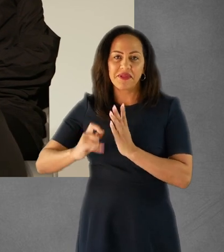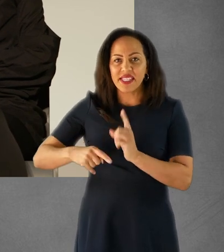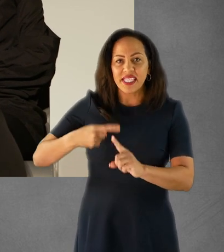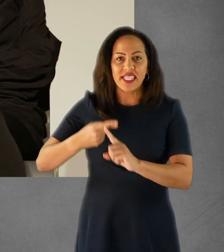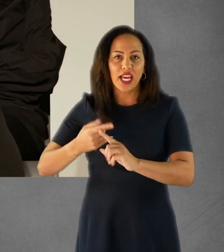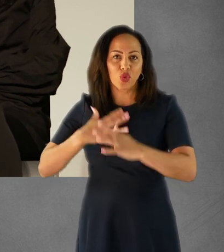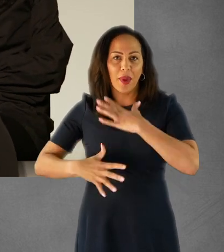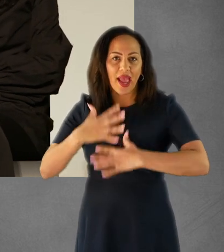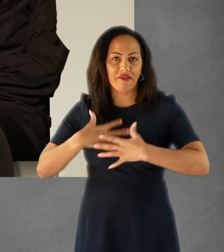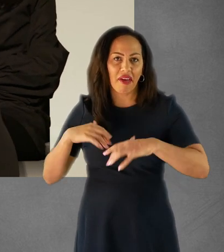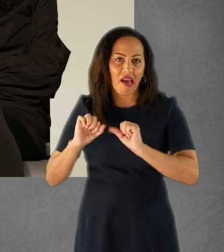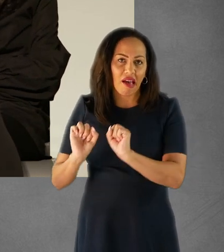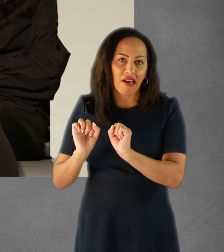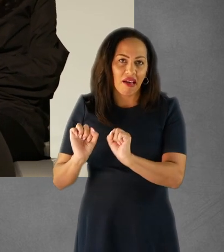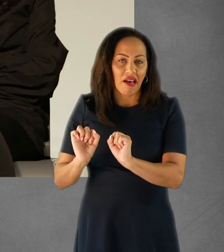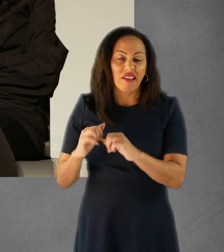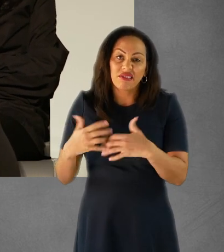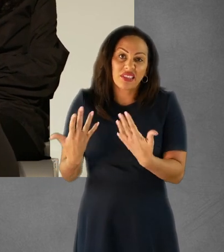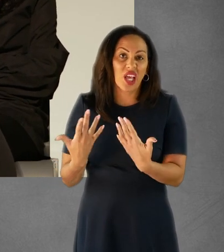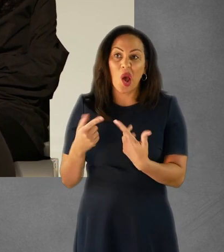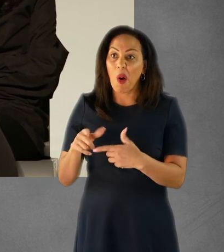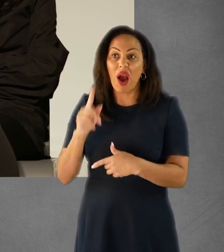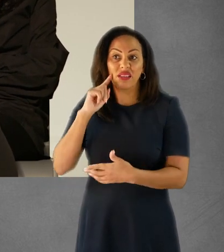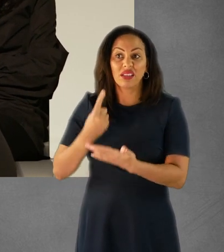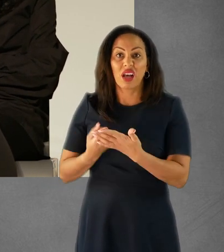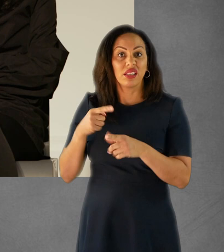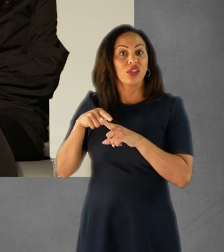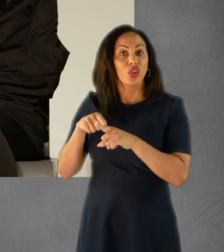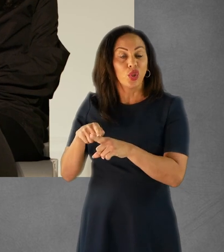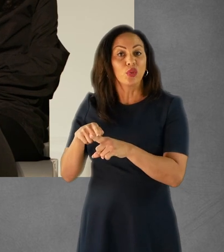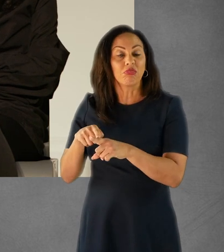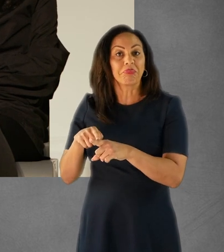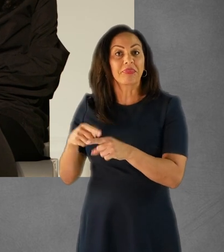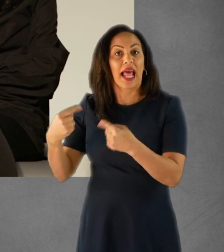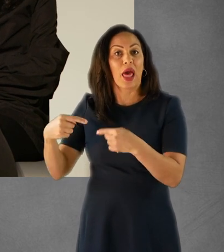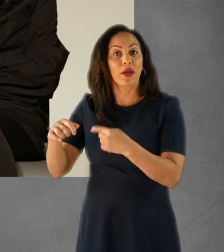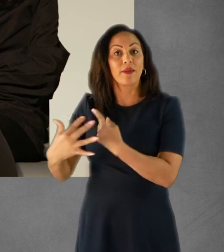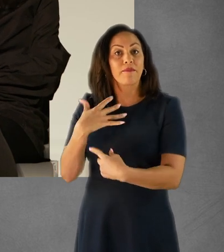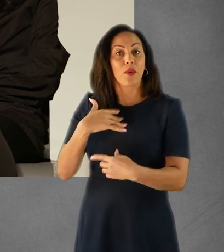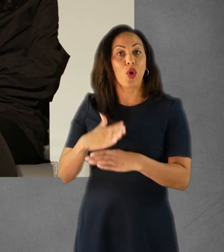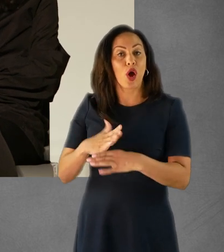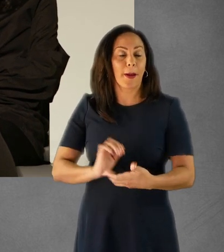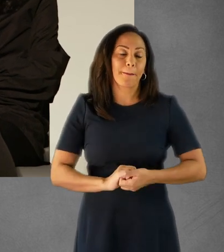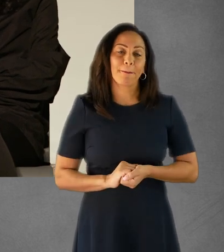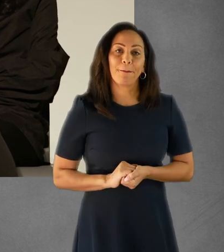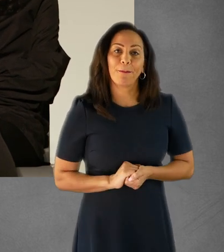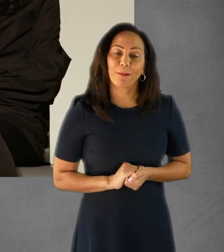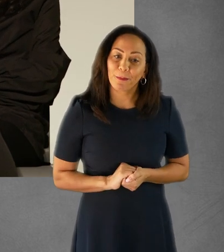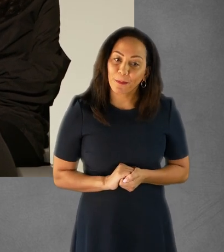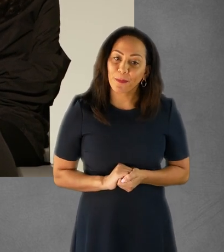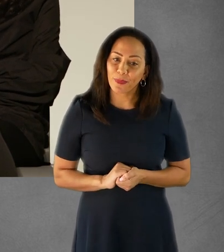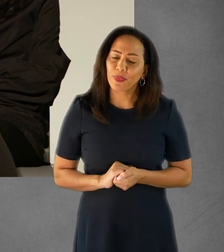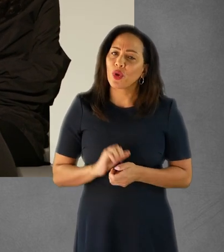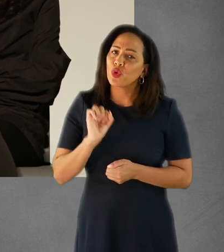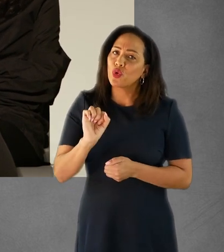I suppose one of the things that emerges in your previous work, which was a huge body of work around gambling, was this